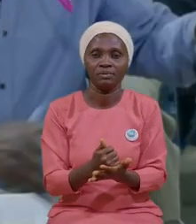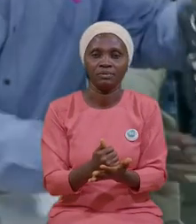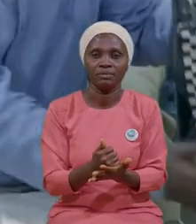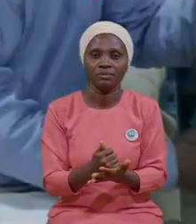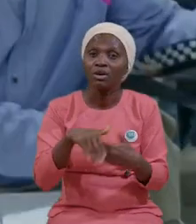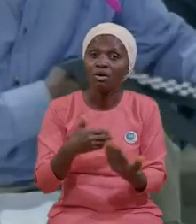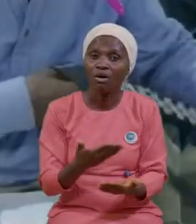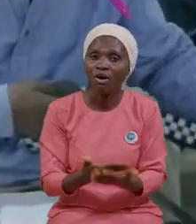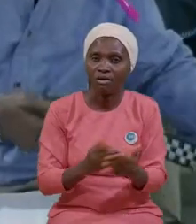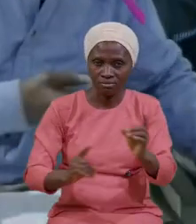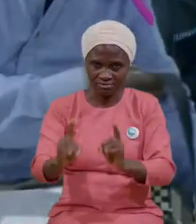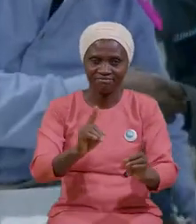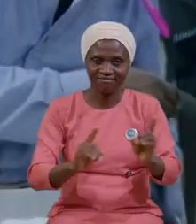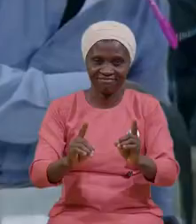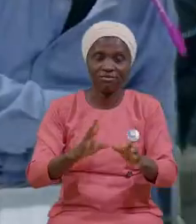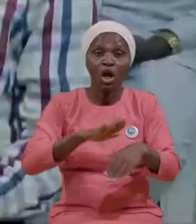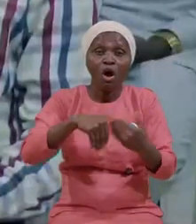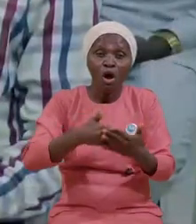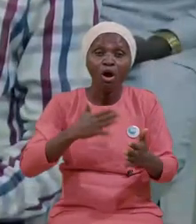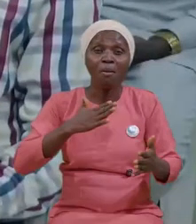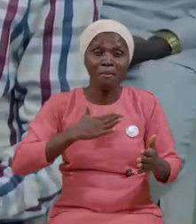All my fears are taken away.